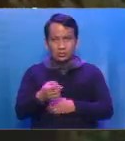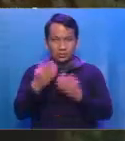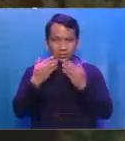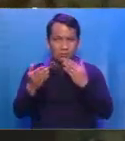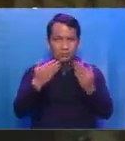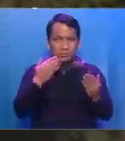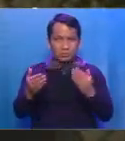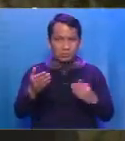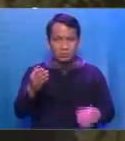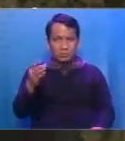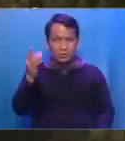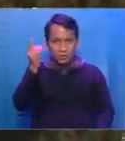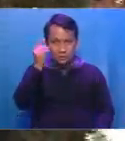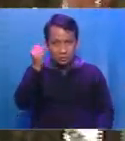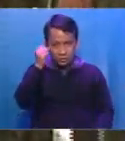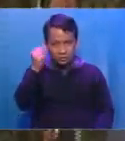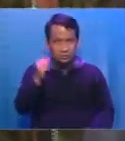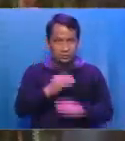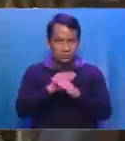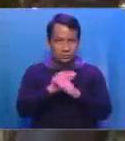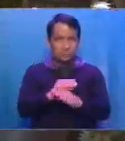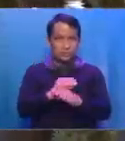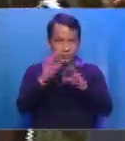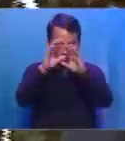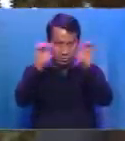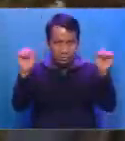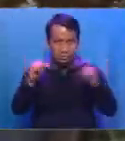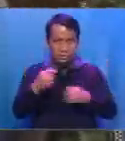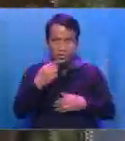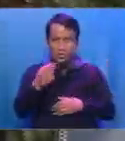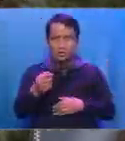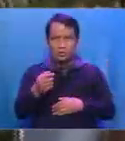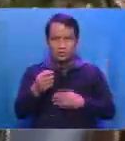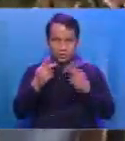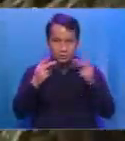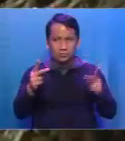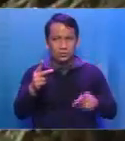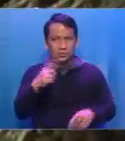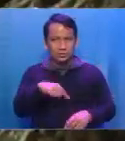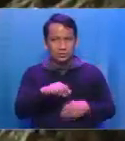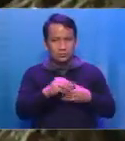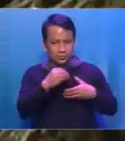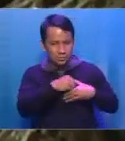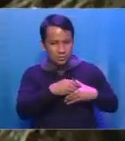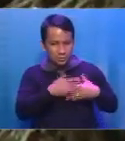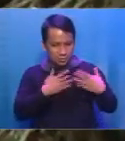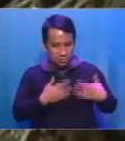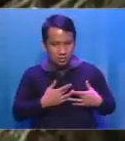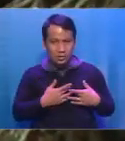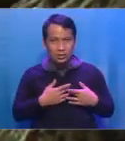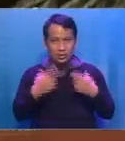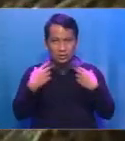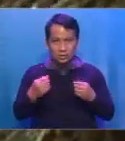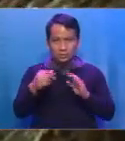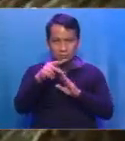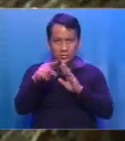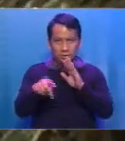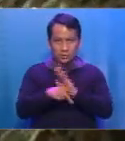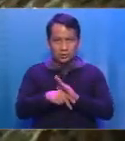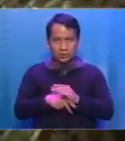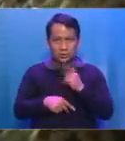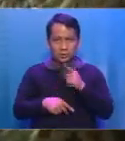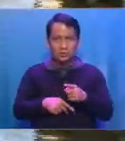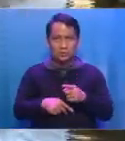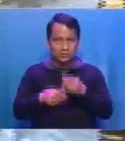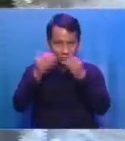si Sinas sa pagtatanggol sa kanya ng Pangulo. Inutos rin niyang isapuso ng mga pulis ang health protocols. Kaya naman, imbis na